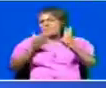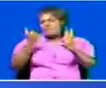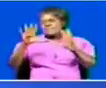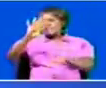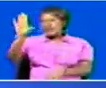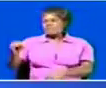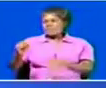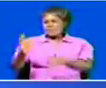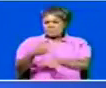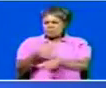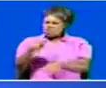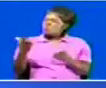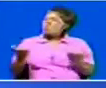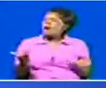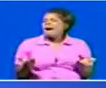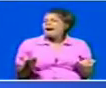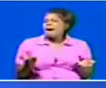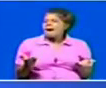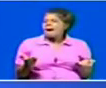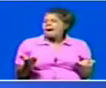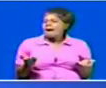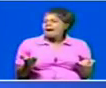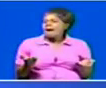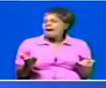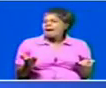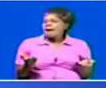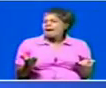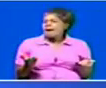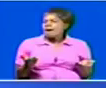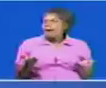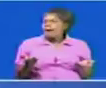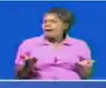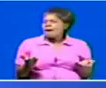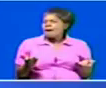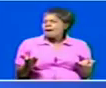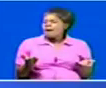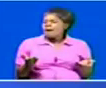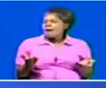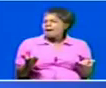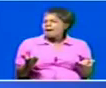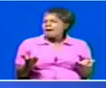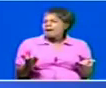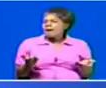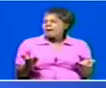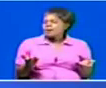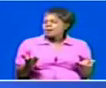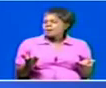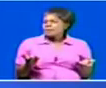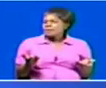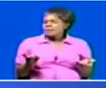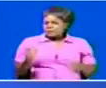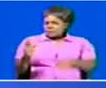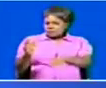Exactly. So apart from that, where have you been apart from working on Hayawani? Hayawani, you said it right.